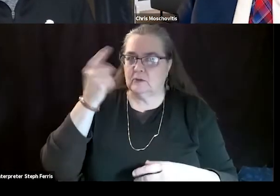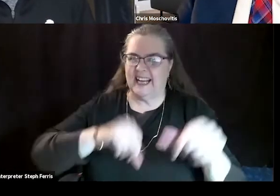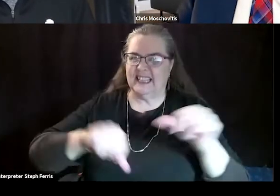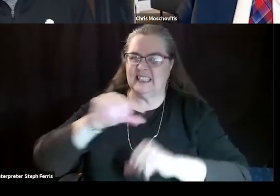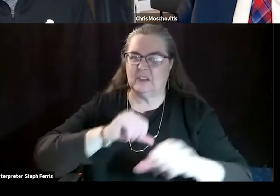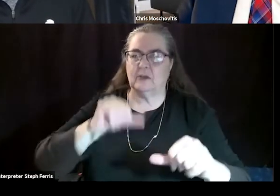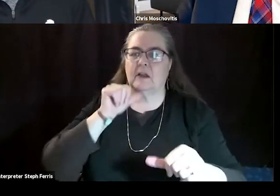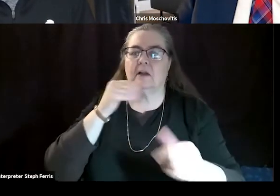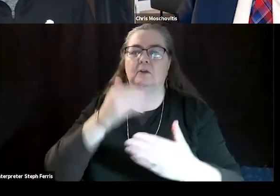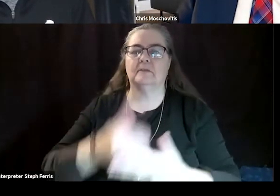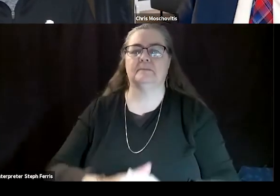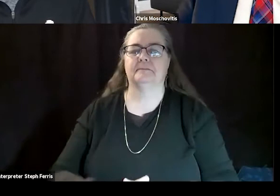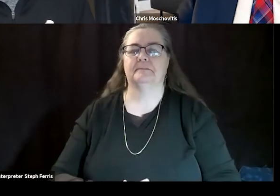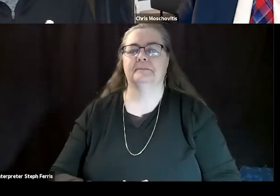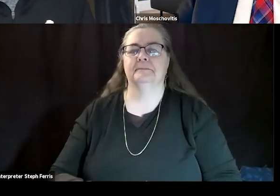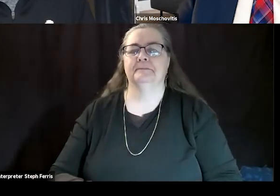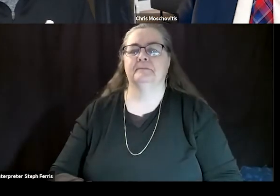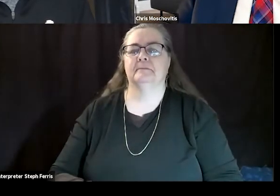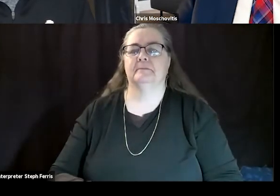Sure. It's a great question.